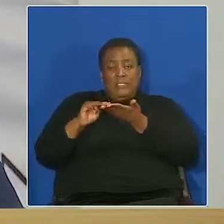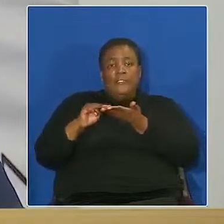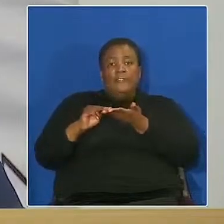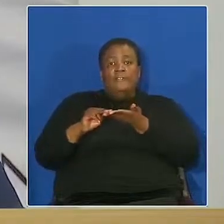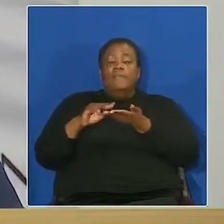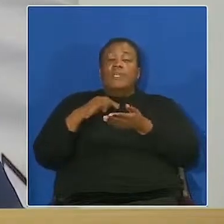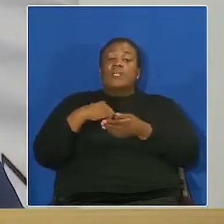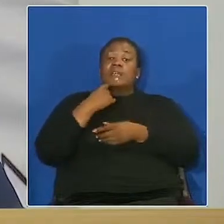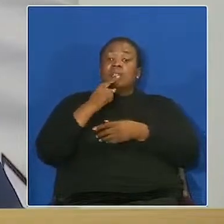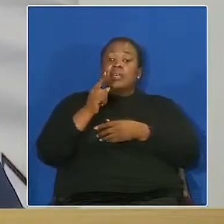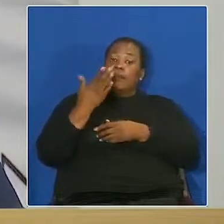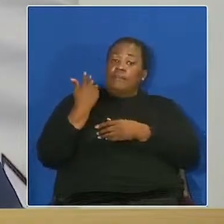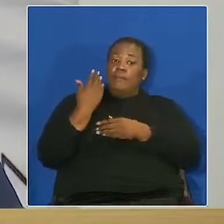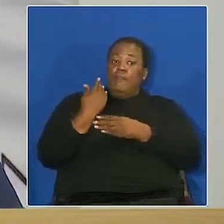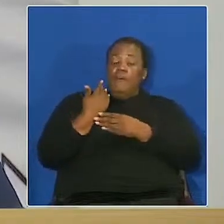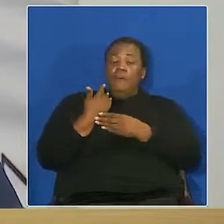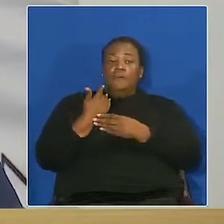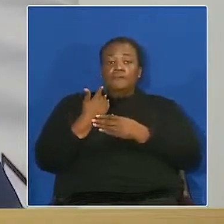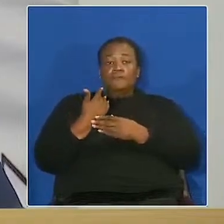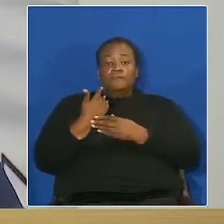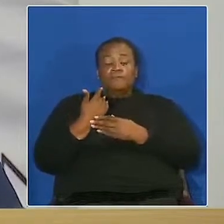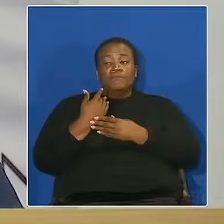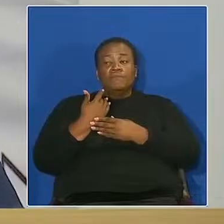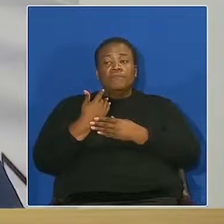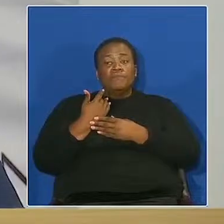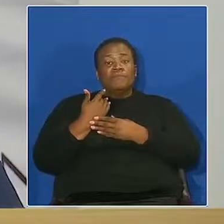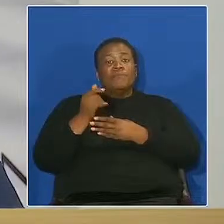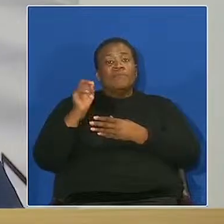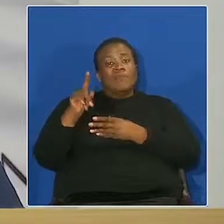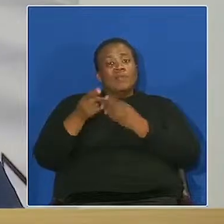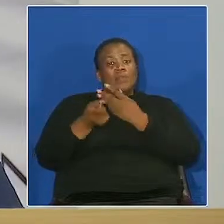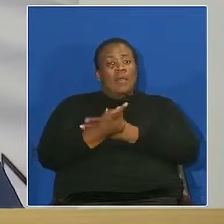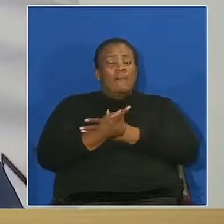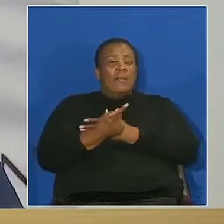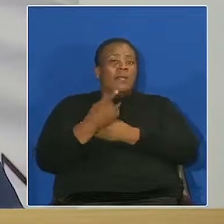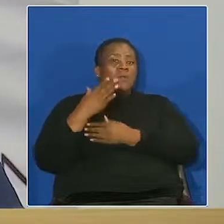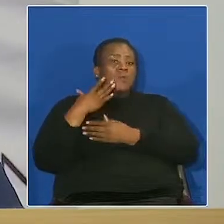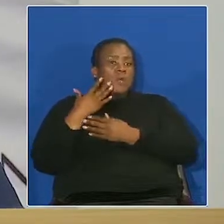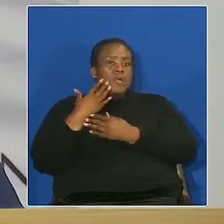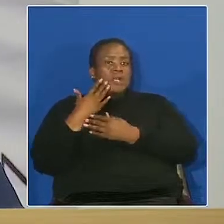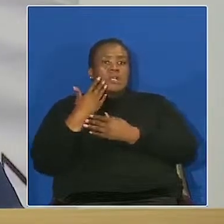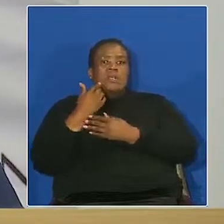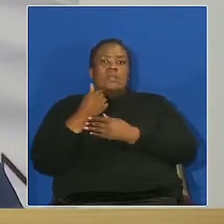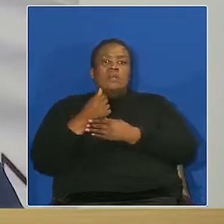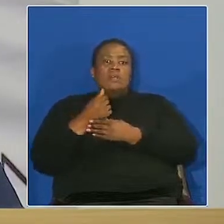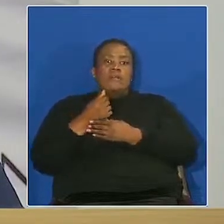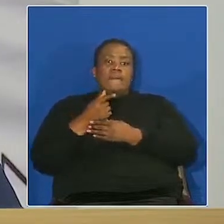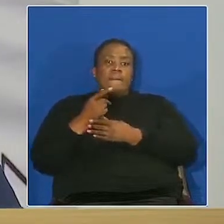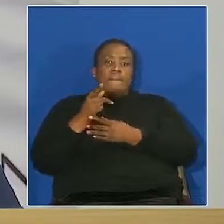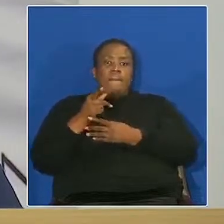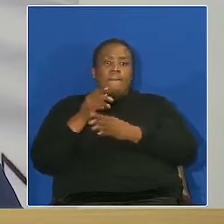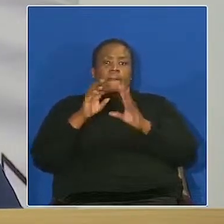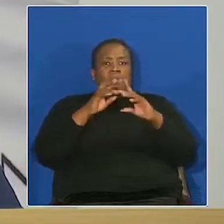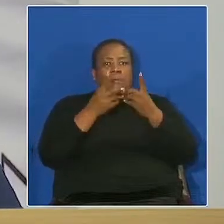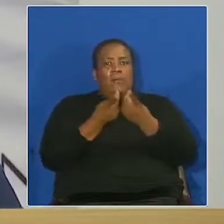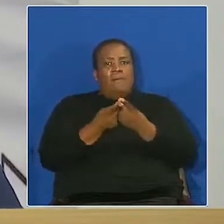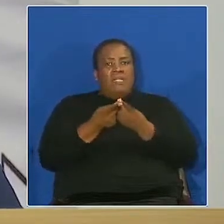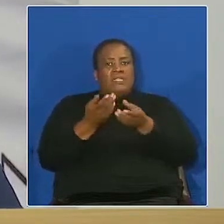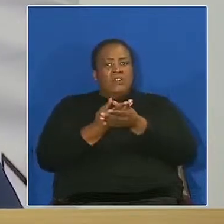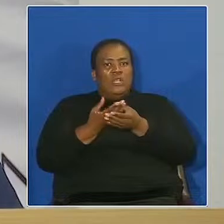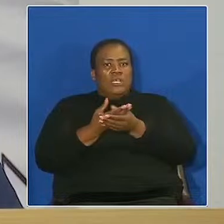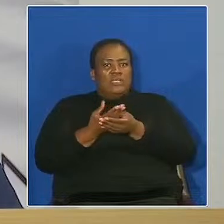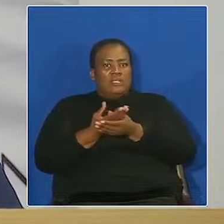I've indicated, Commissioners, this was during the time when the departmental